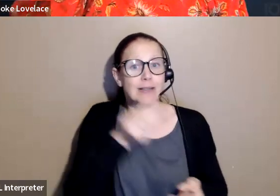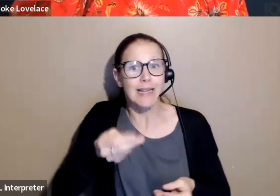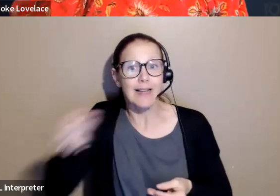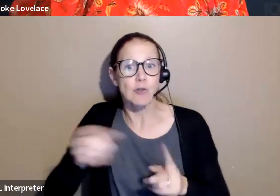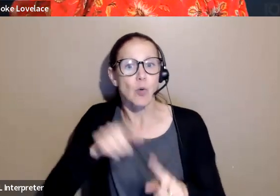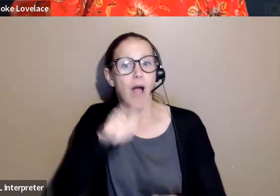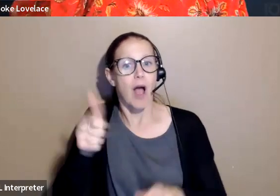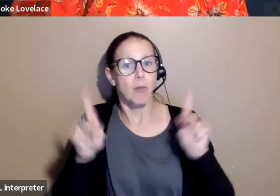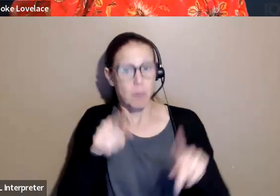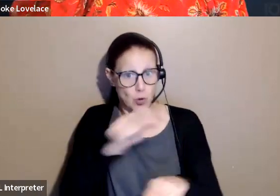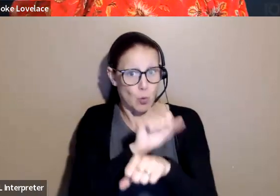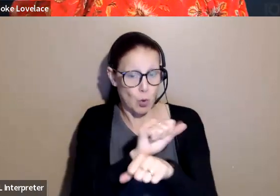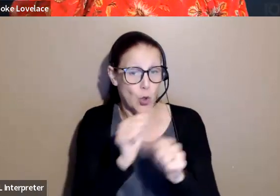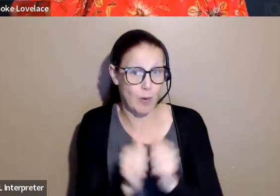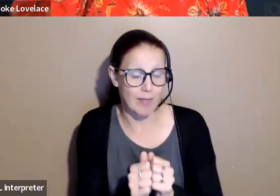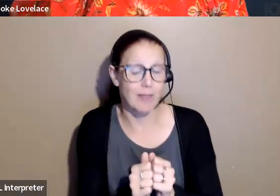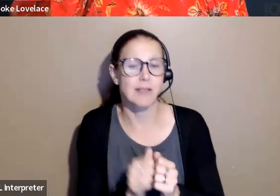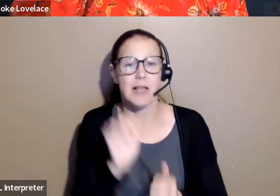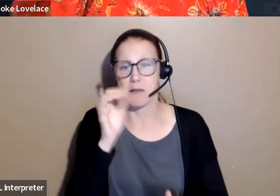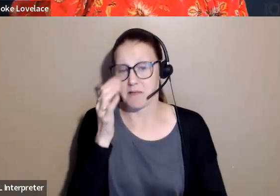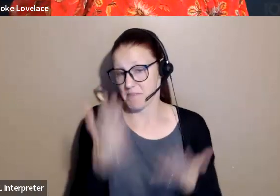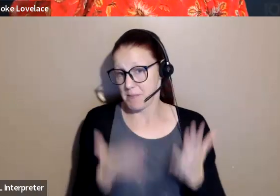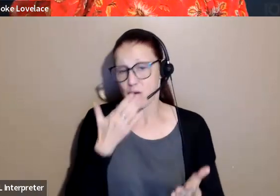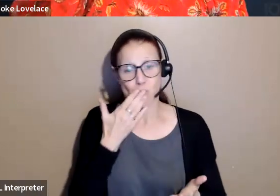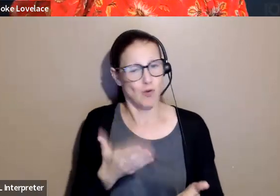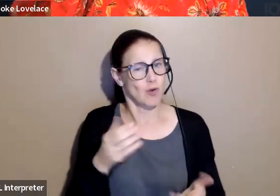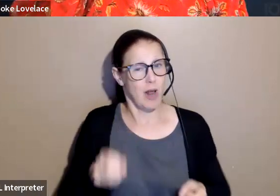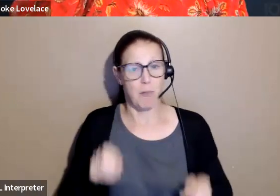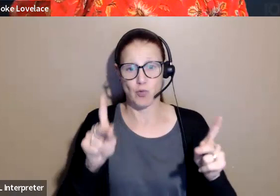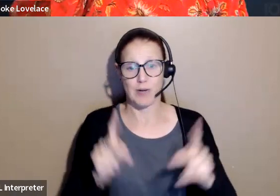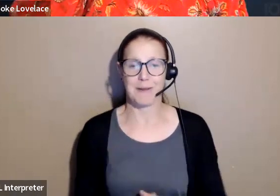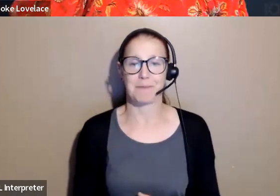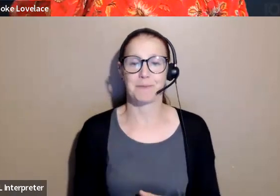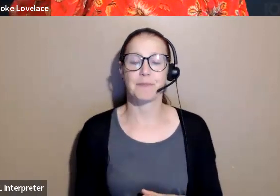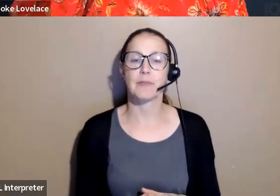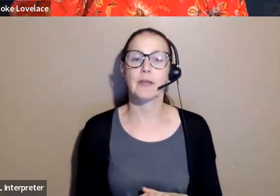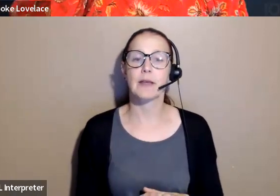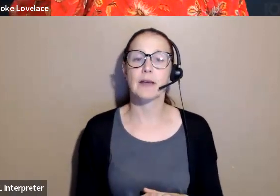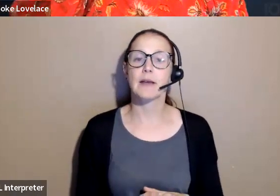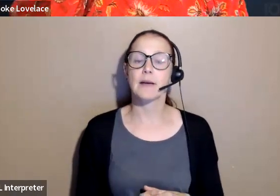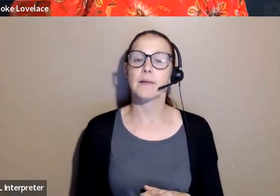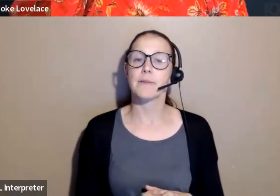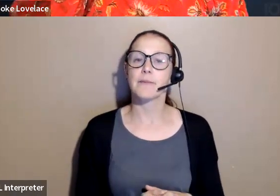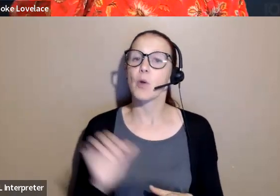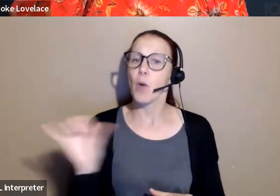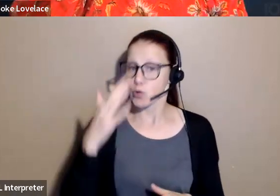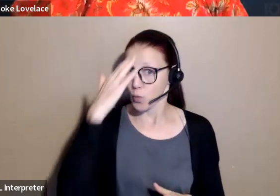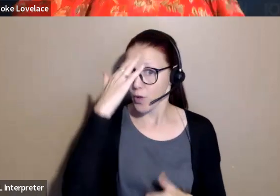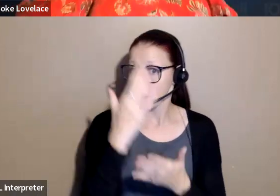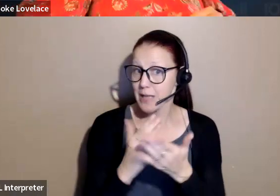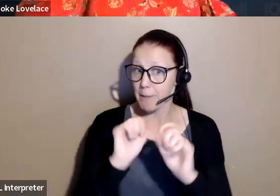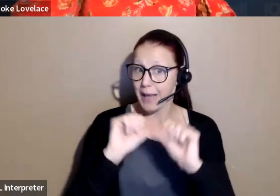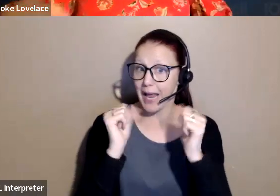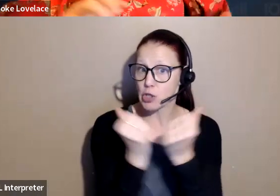you work with for whom this might be a great opportunity. We also know that there are some agencies